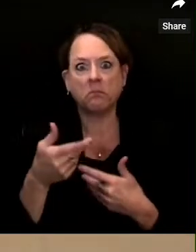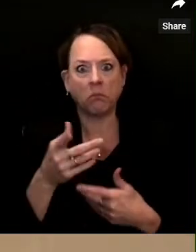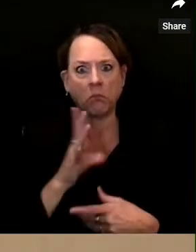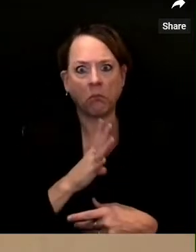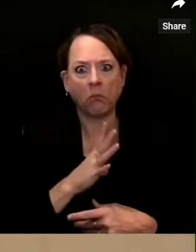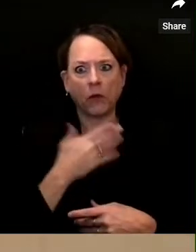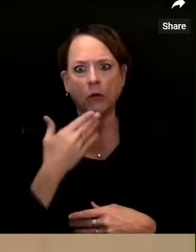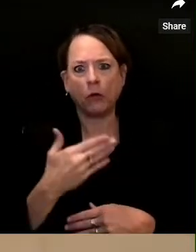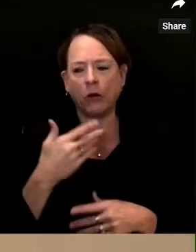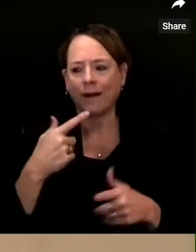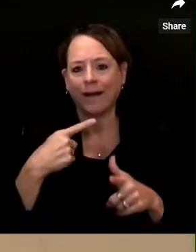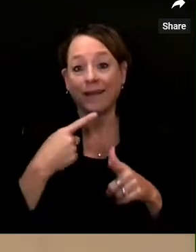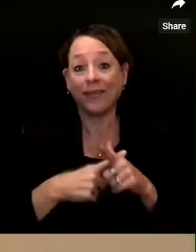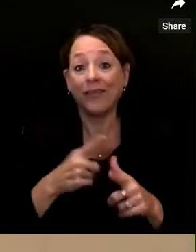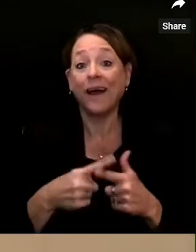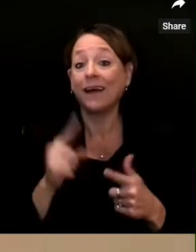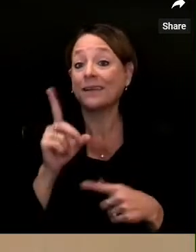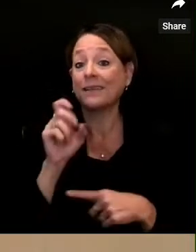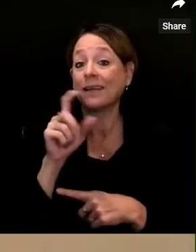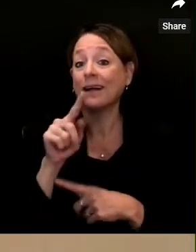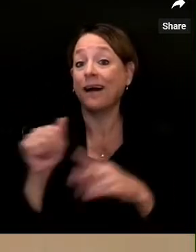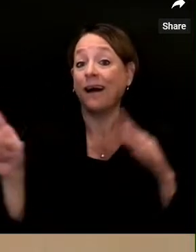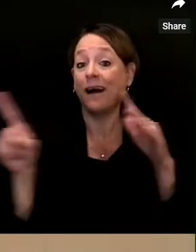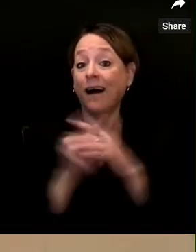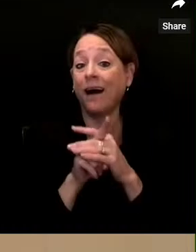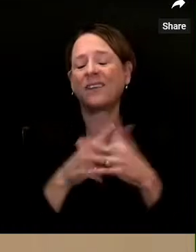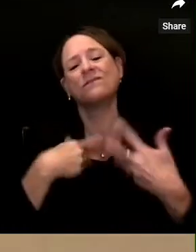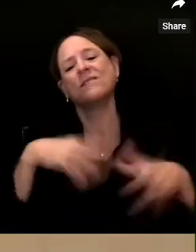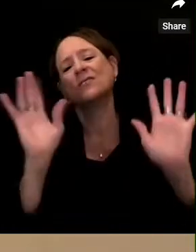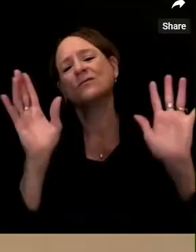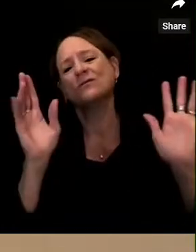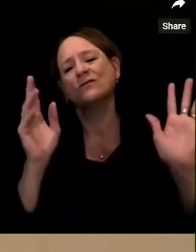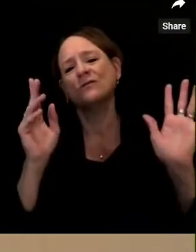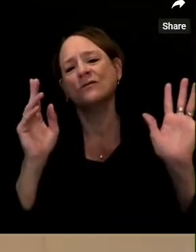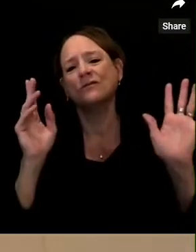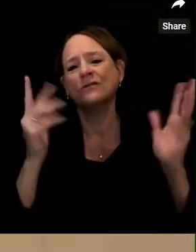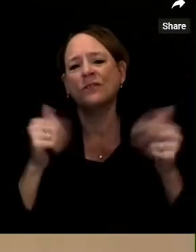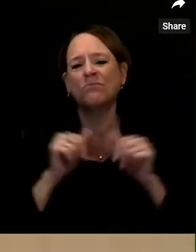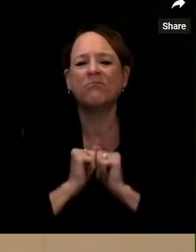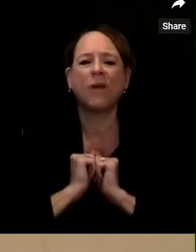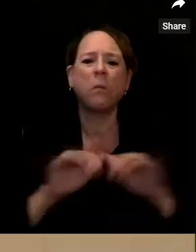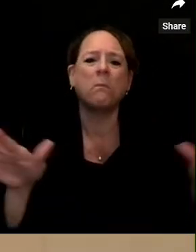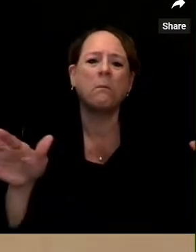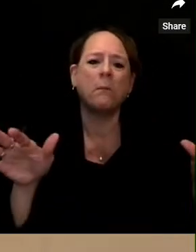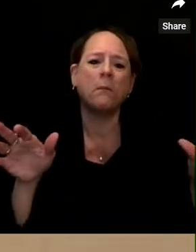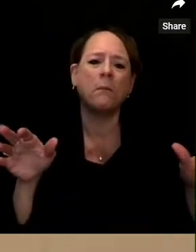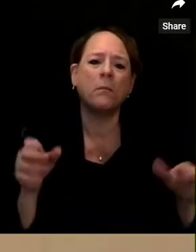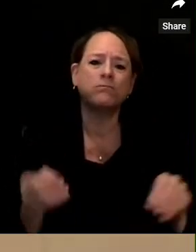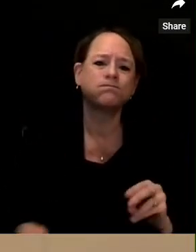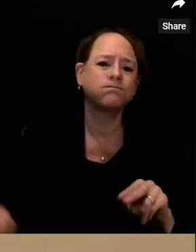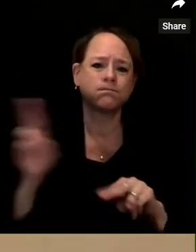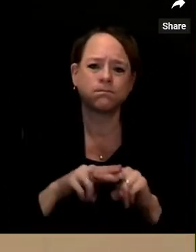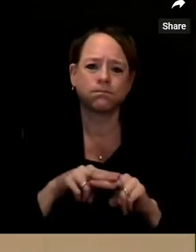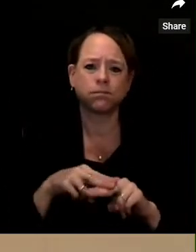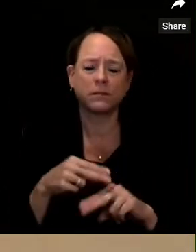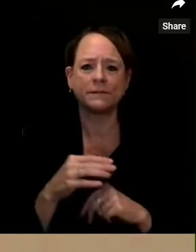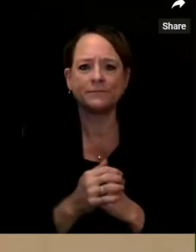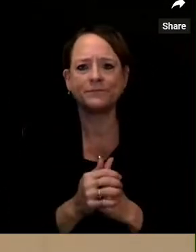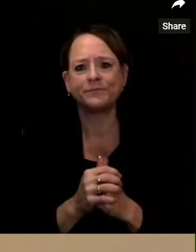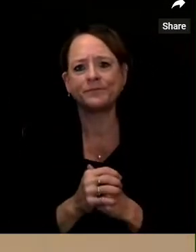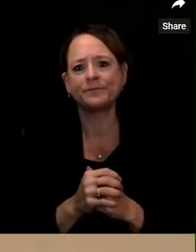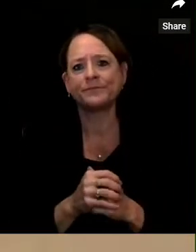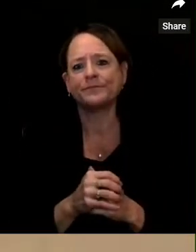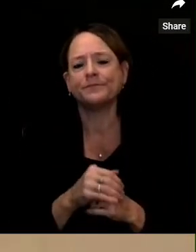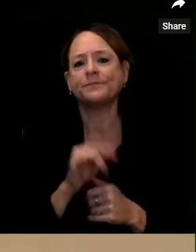world, after initially improving, when their Delta surge happened, in some cases